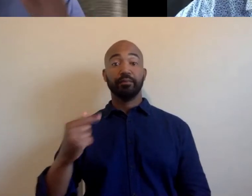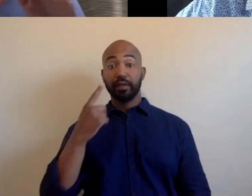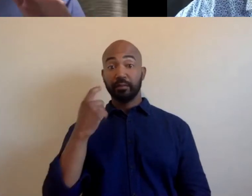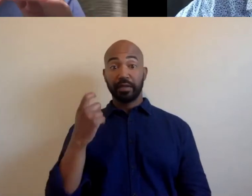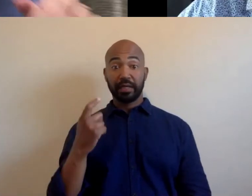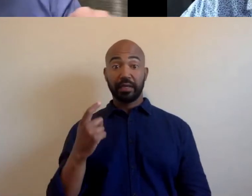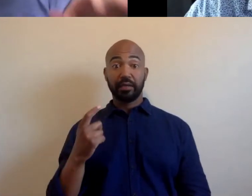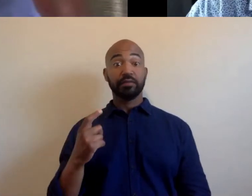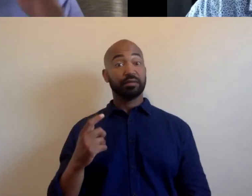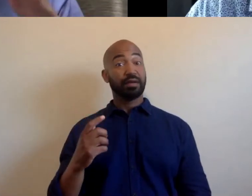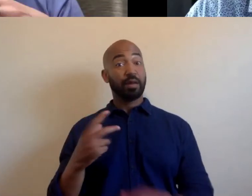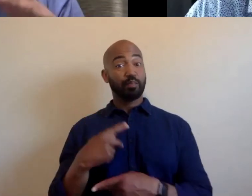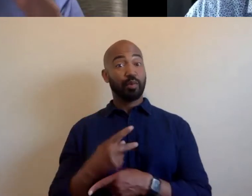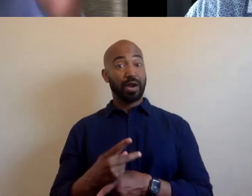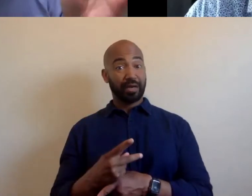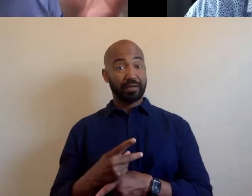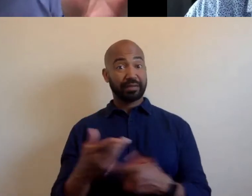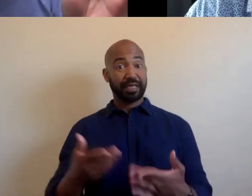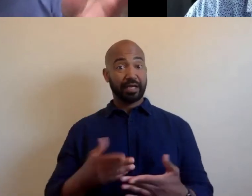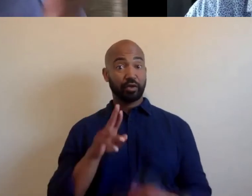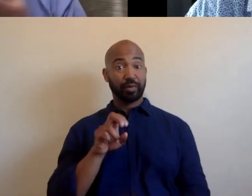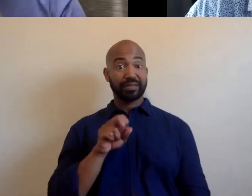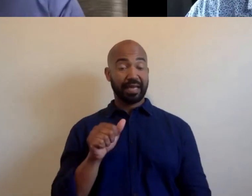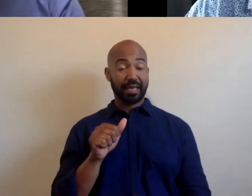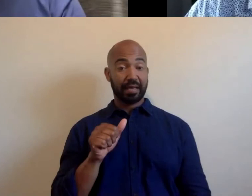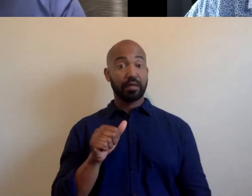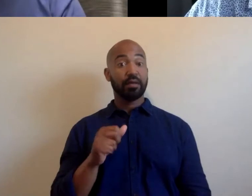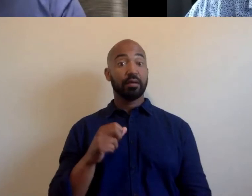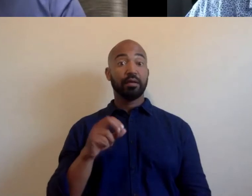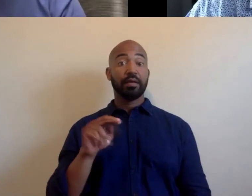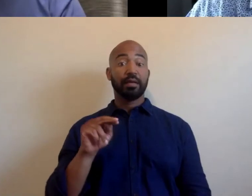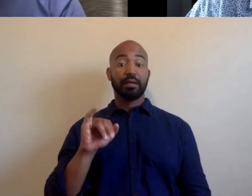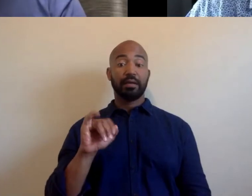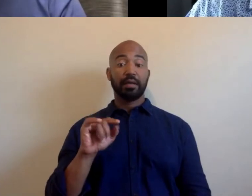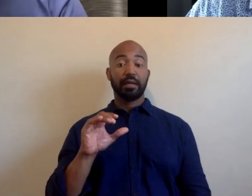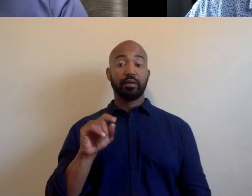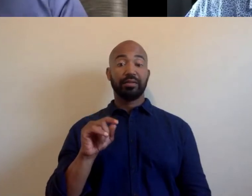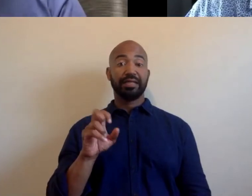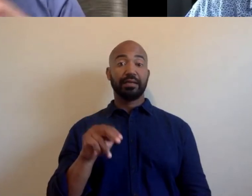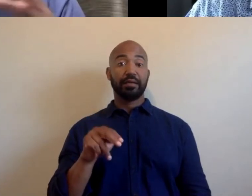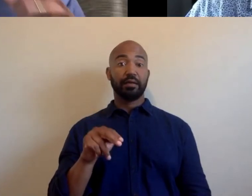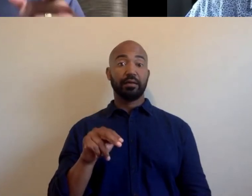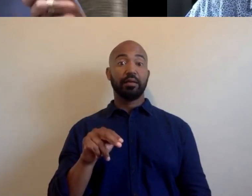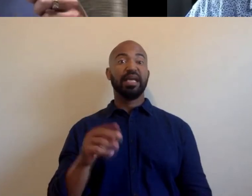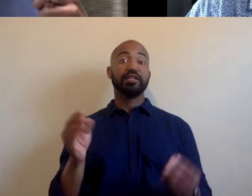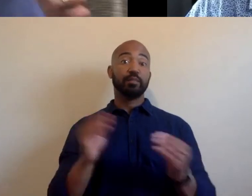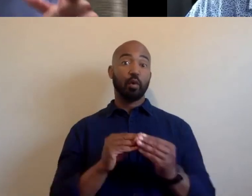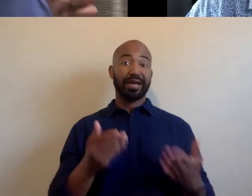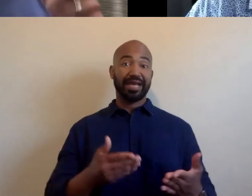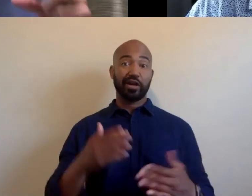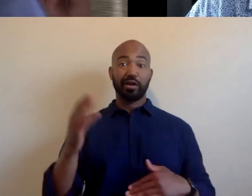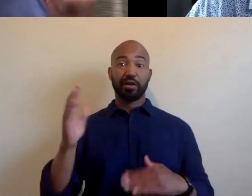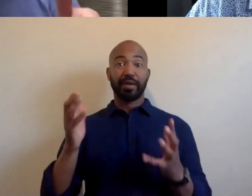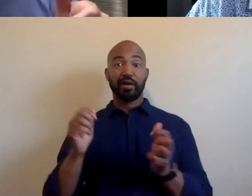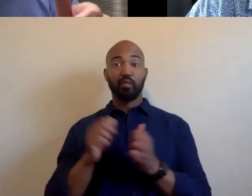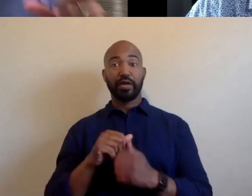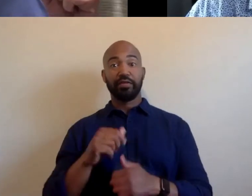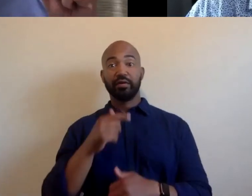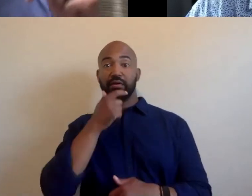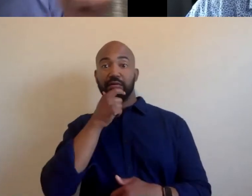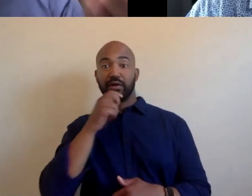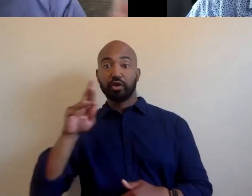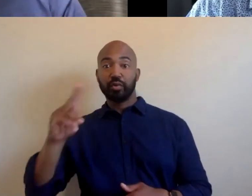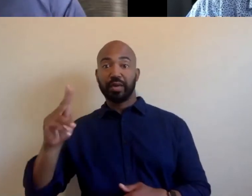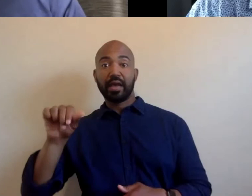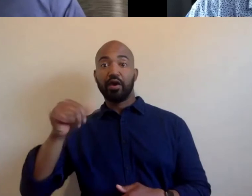products in the United States are very much higher than they are, for example, in Great Britain. So the product is really meant to be